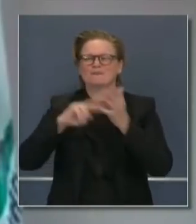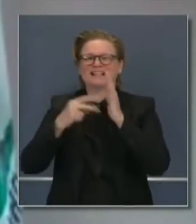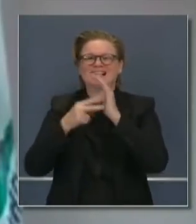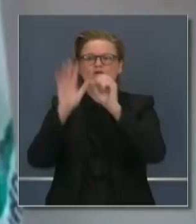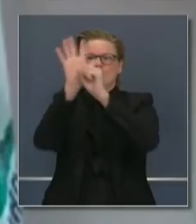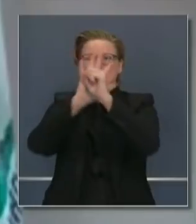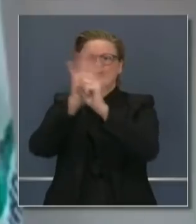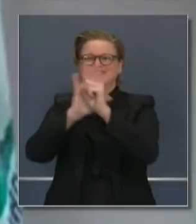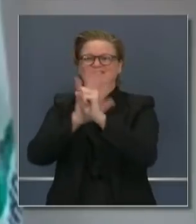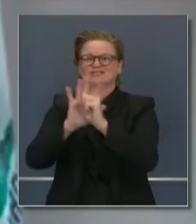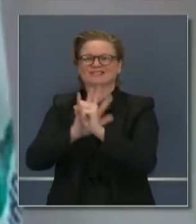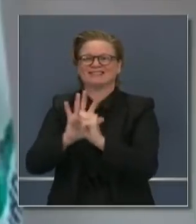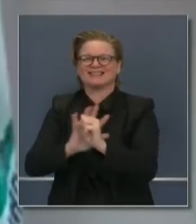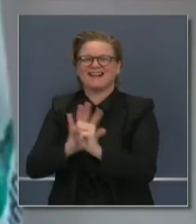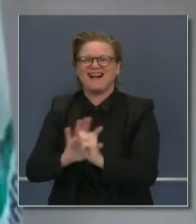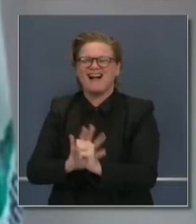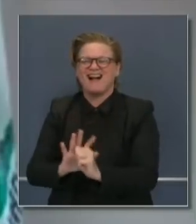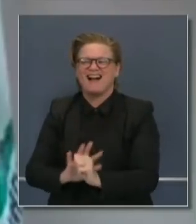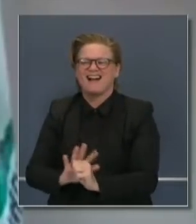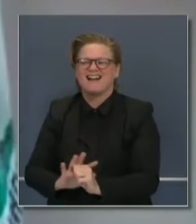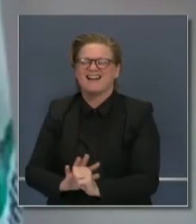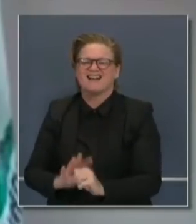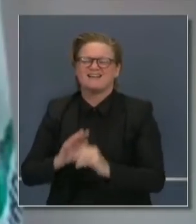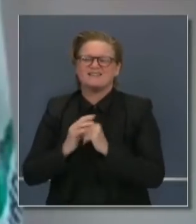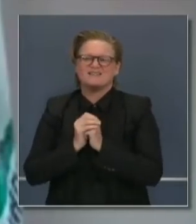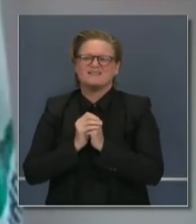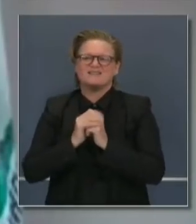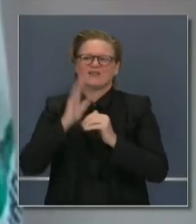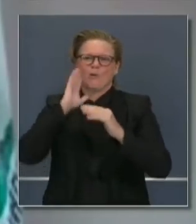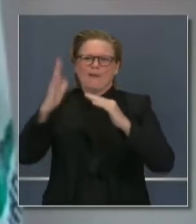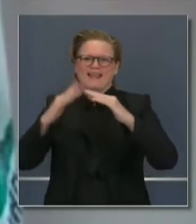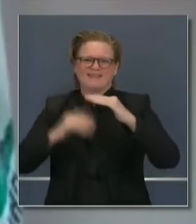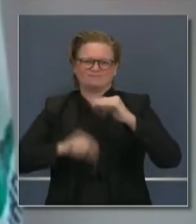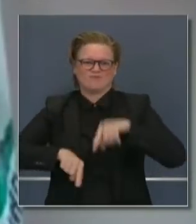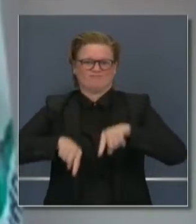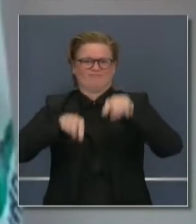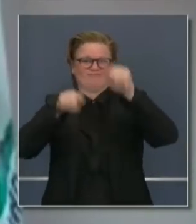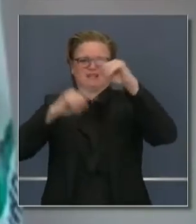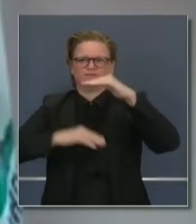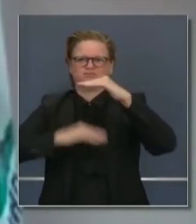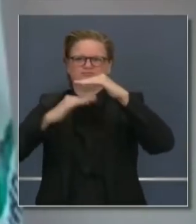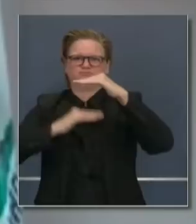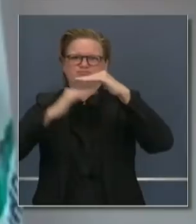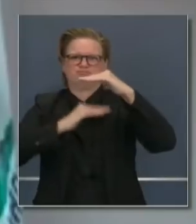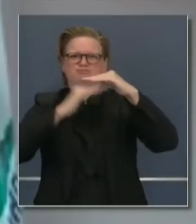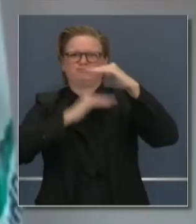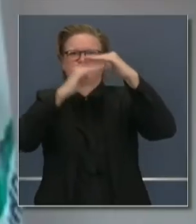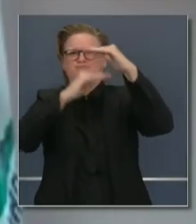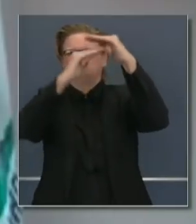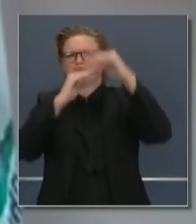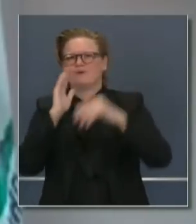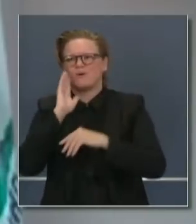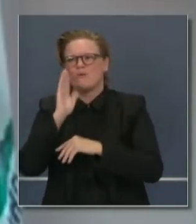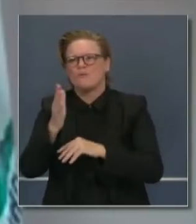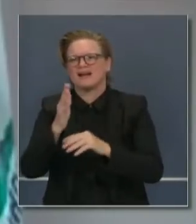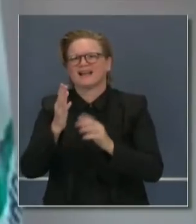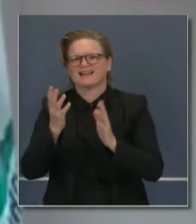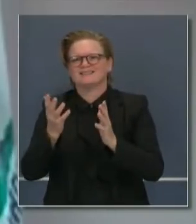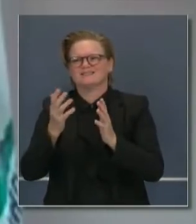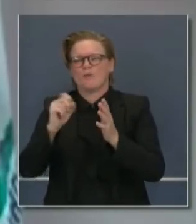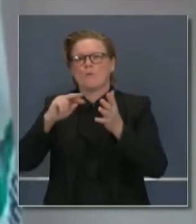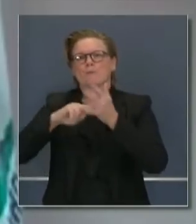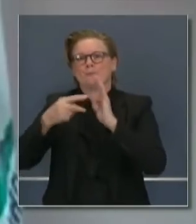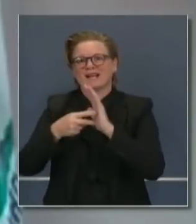having challenges. So we do expect that many patients will be staying closer to their region, and that's why we looked at the